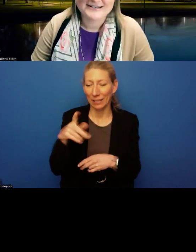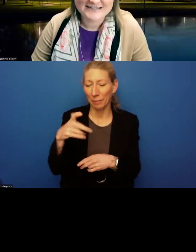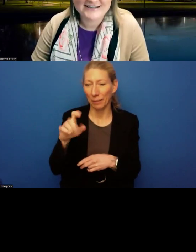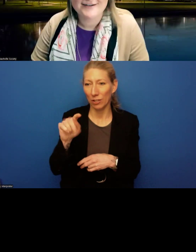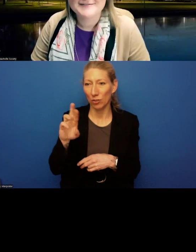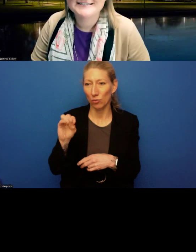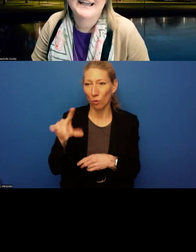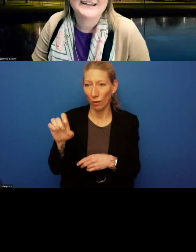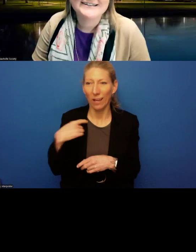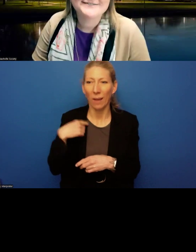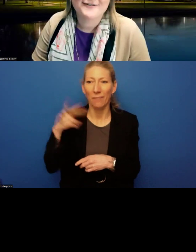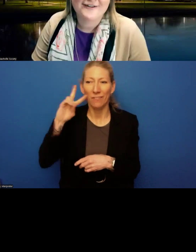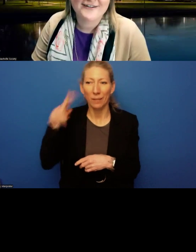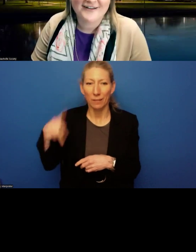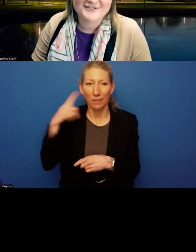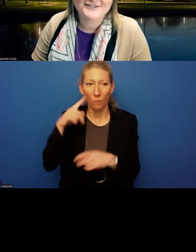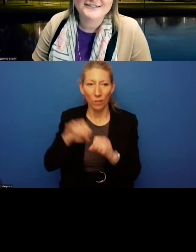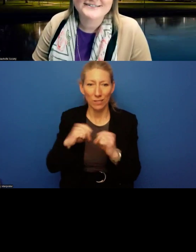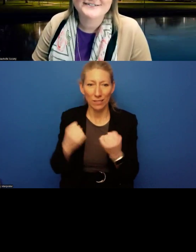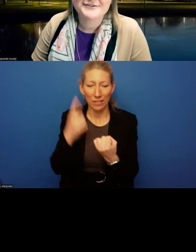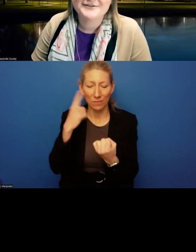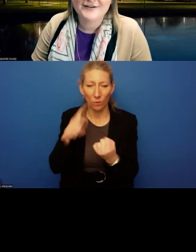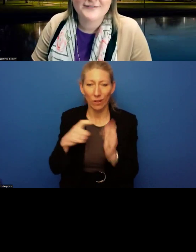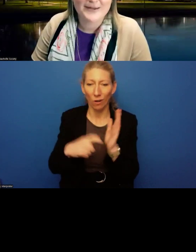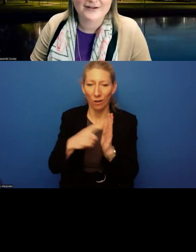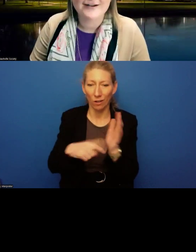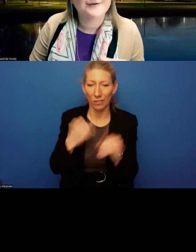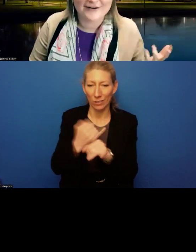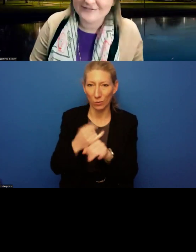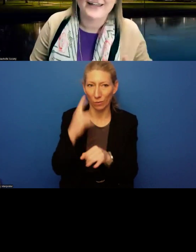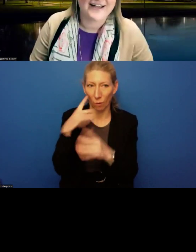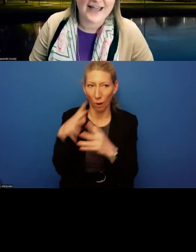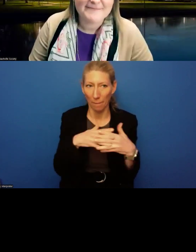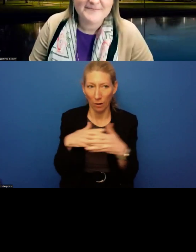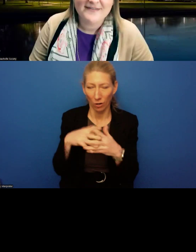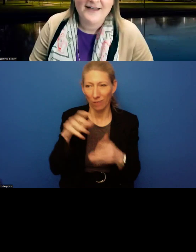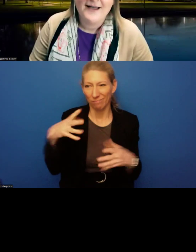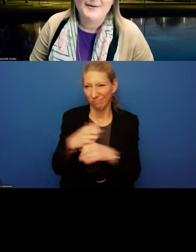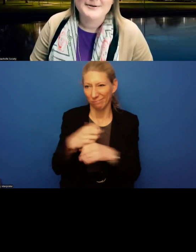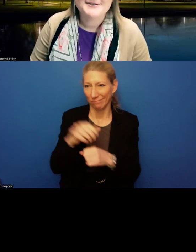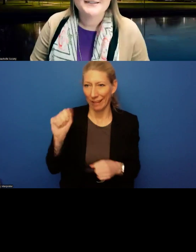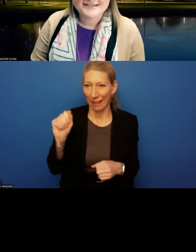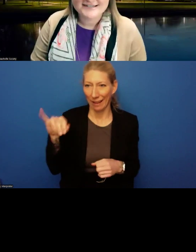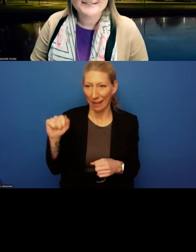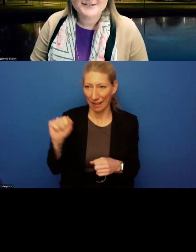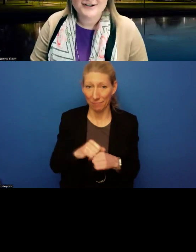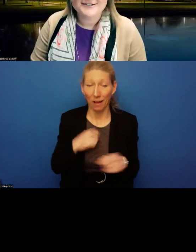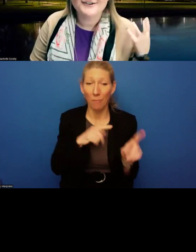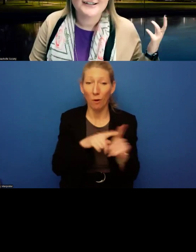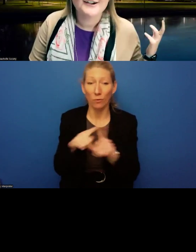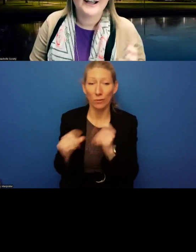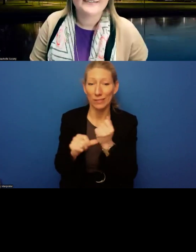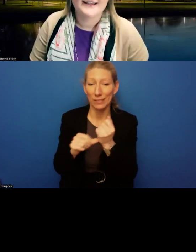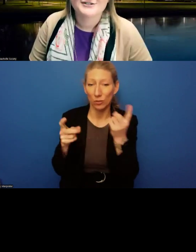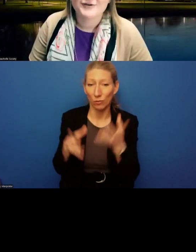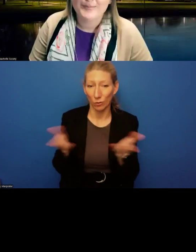Vice President of Societies for the Archaeological Institute of America, or the AIA. I'm also the Assistant Director